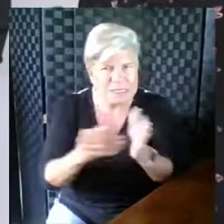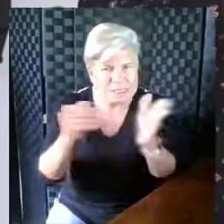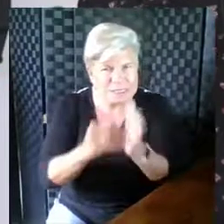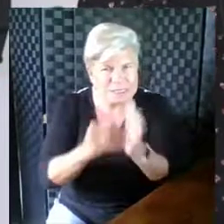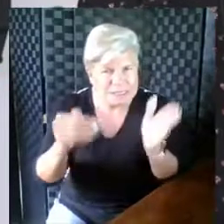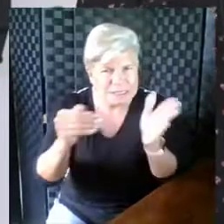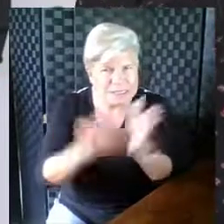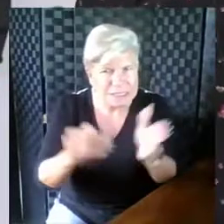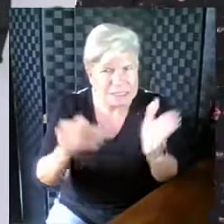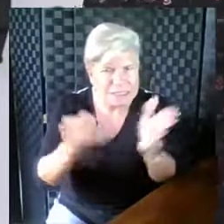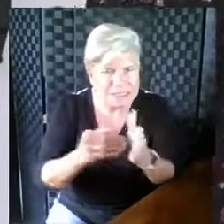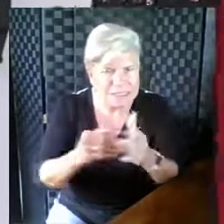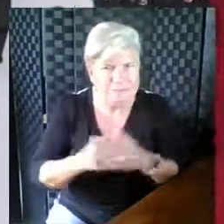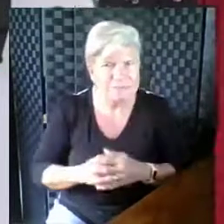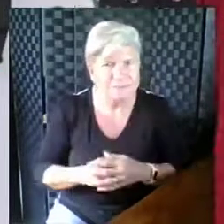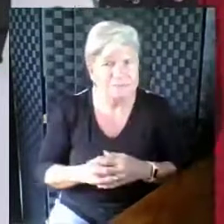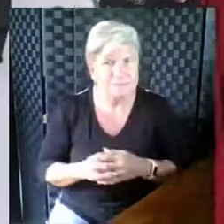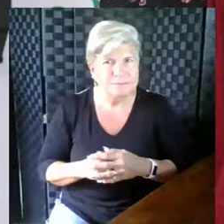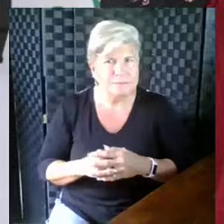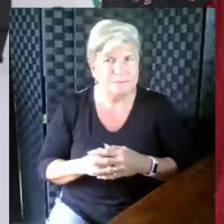mostly throughout the passage?